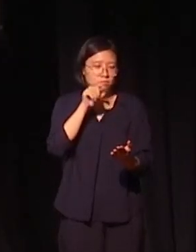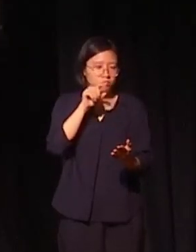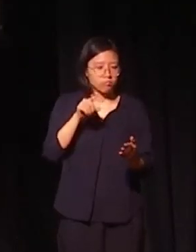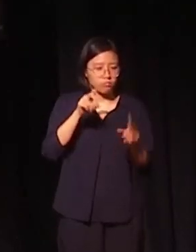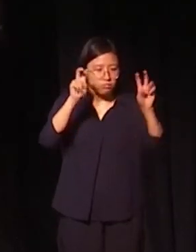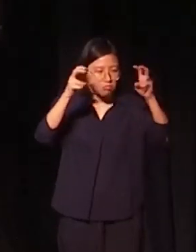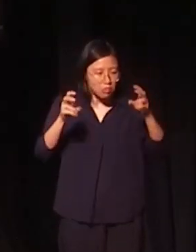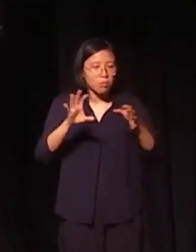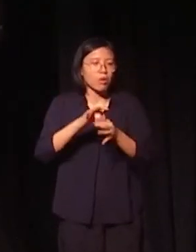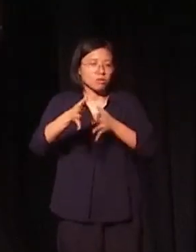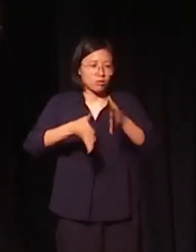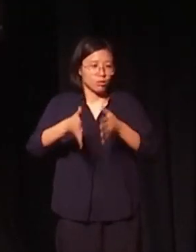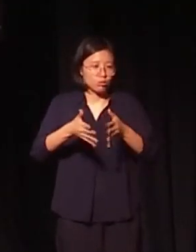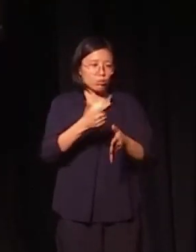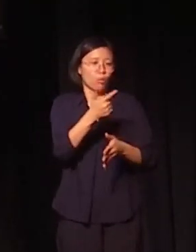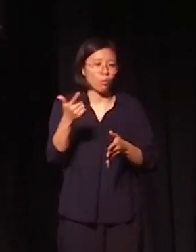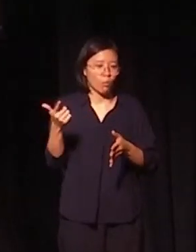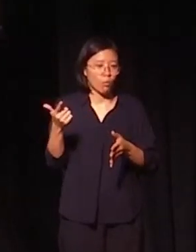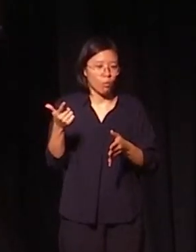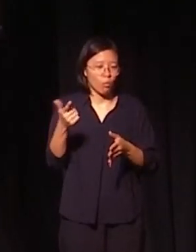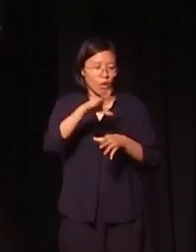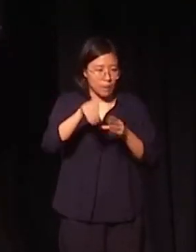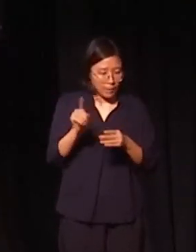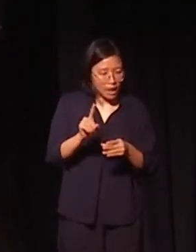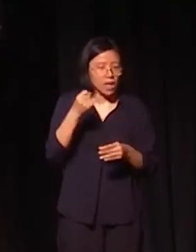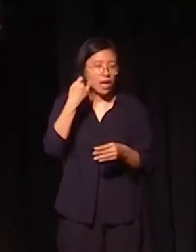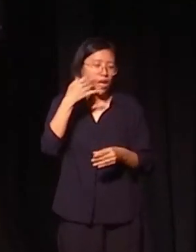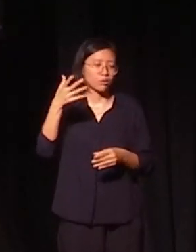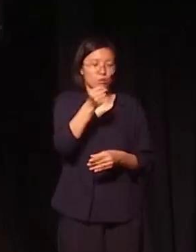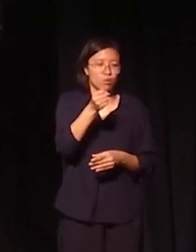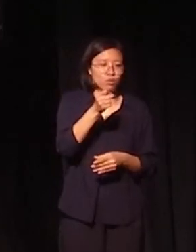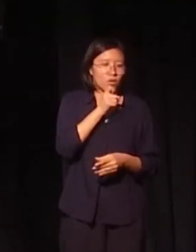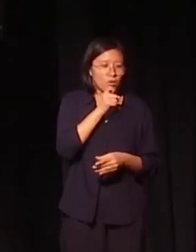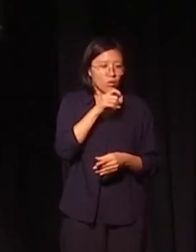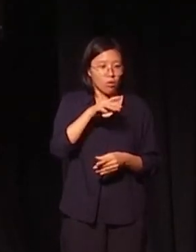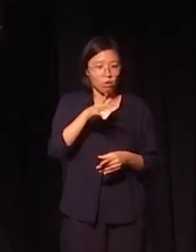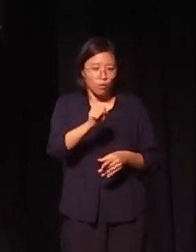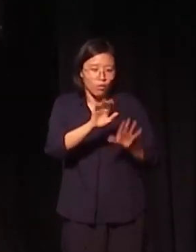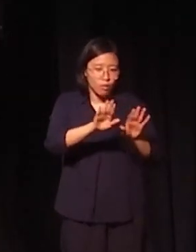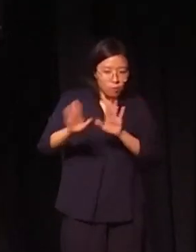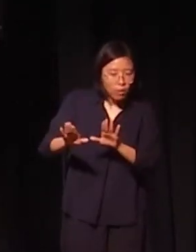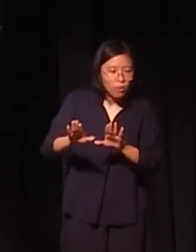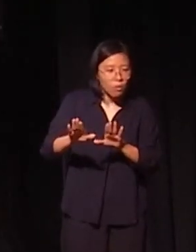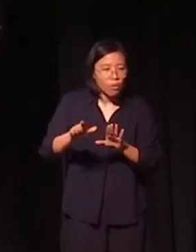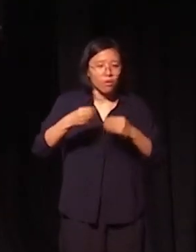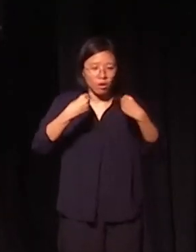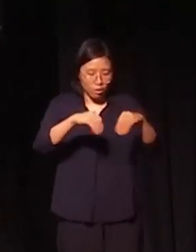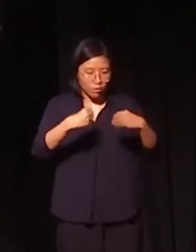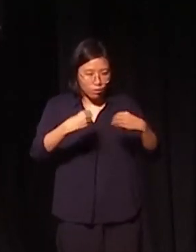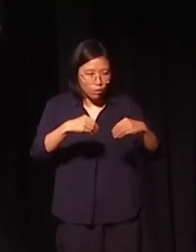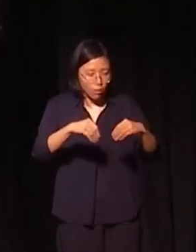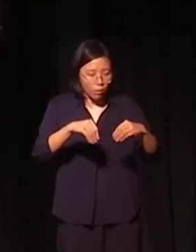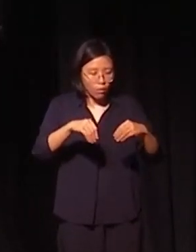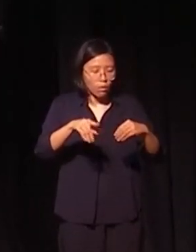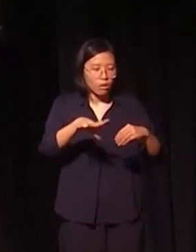sign languages and the fact that deaf people have the right to access services and education in